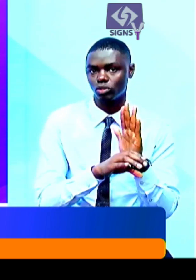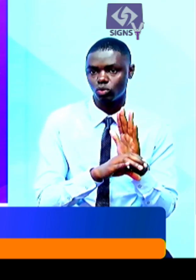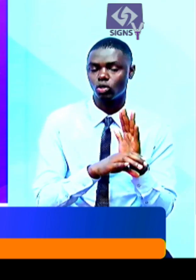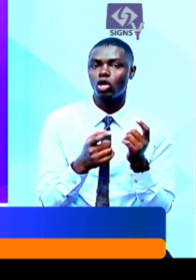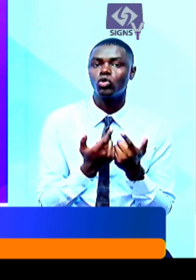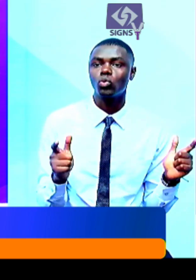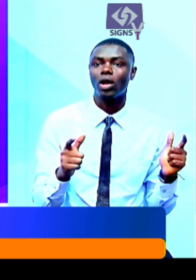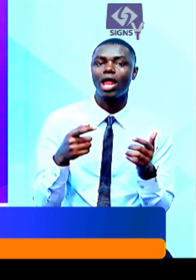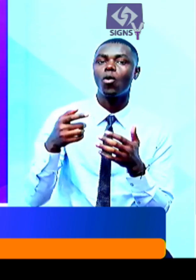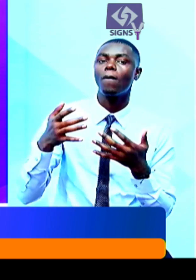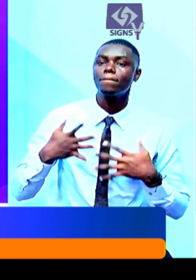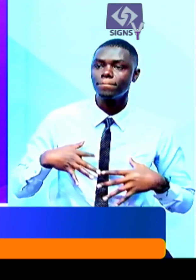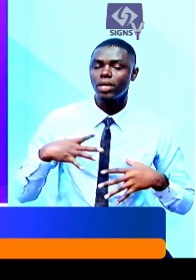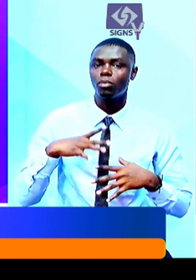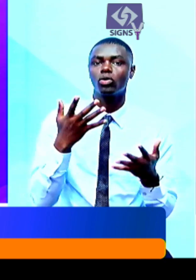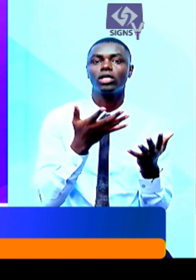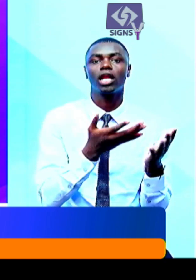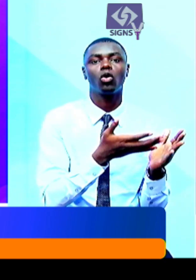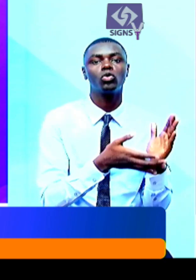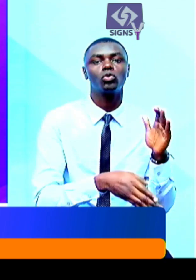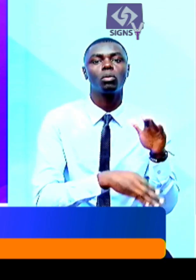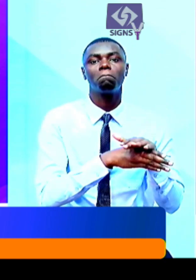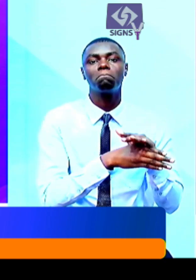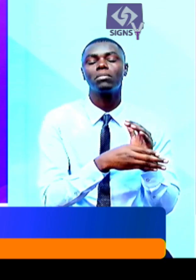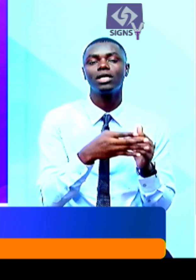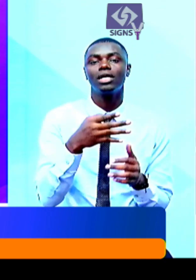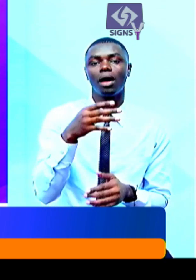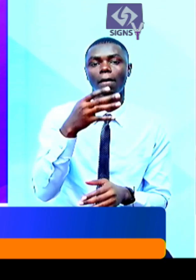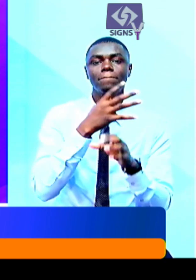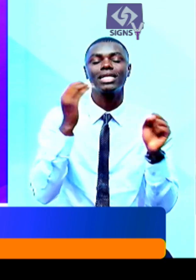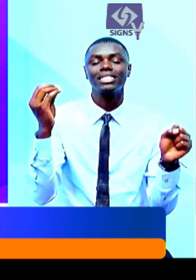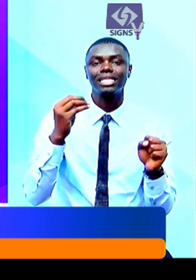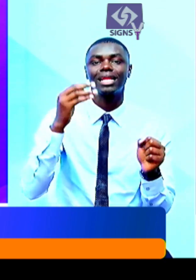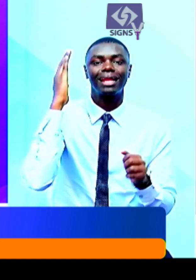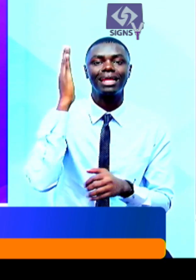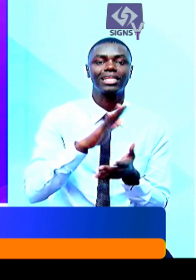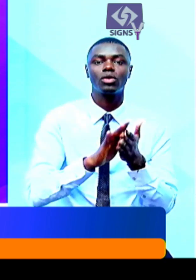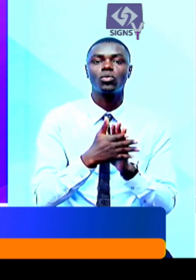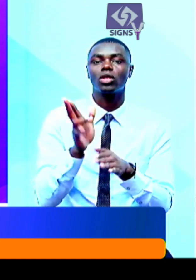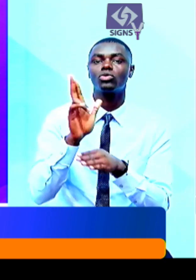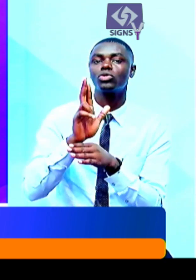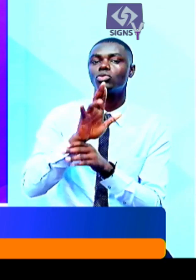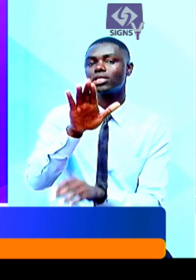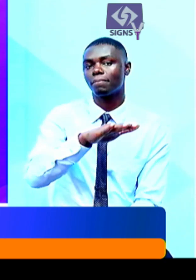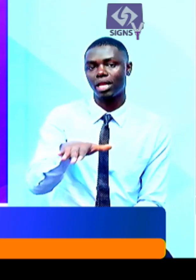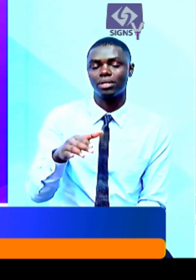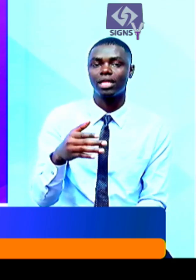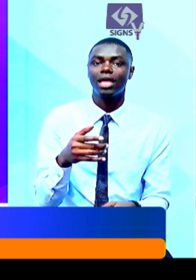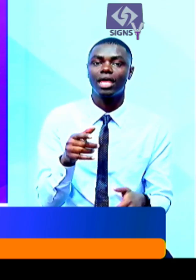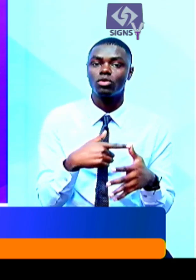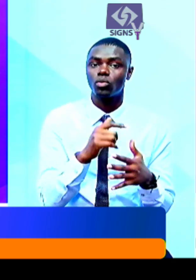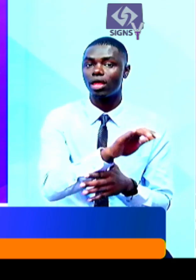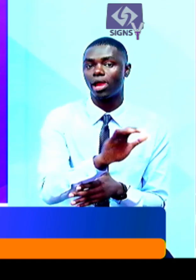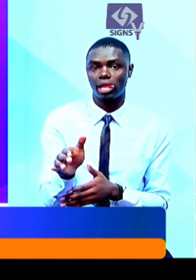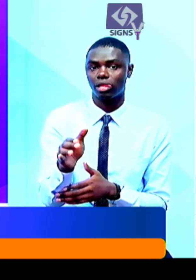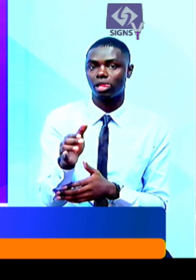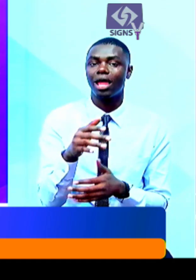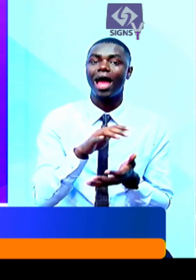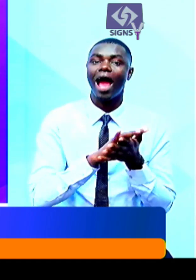allow citizens to recall the president directly without passing through Parliament. And we call the rallying call